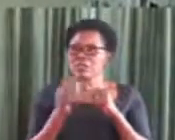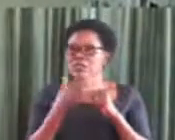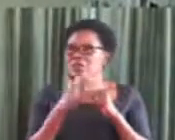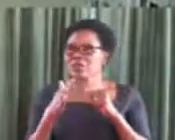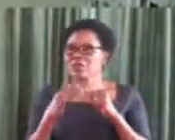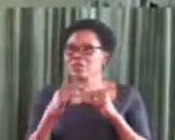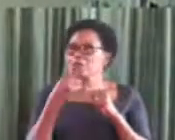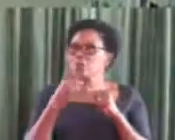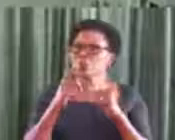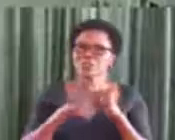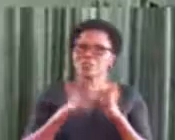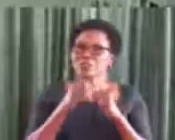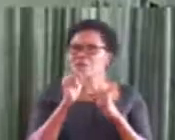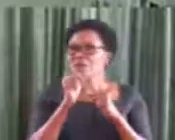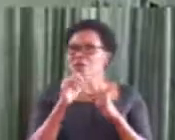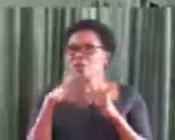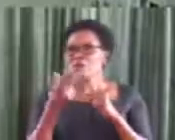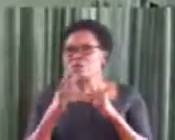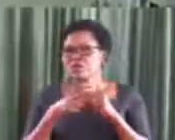265 or 7.